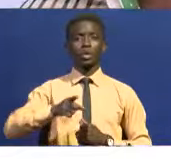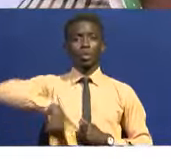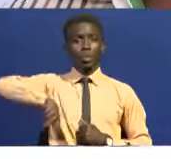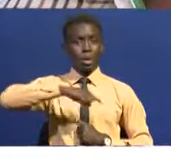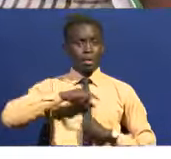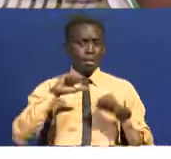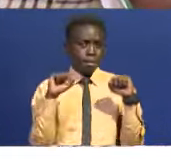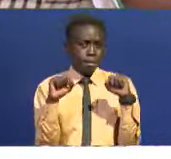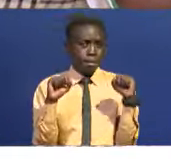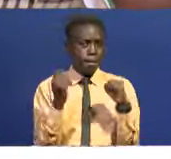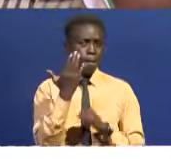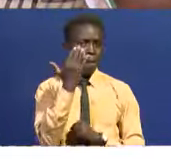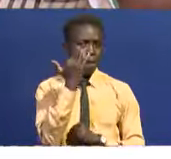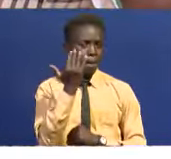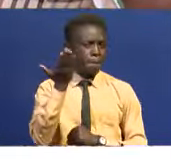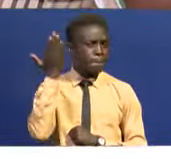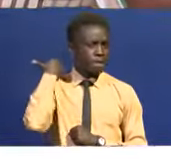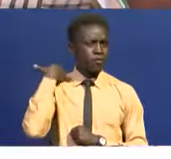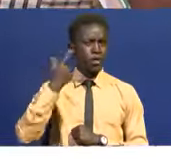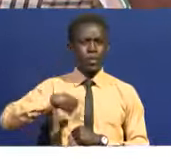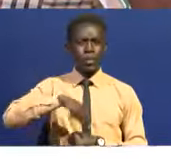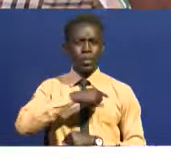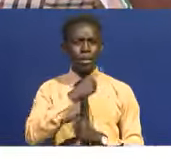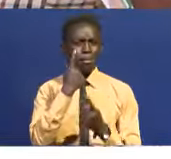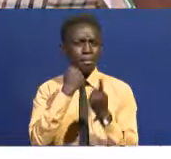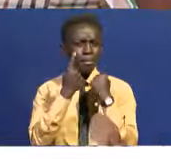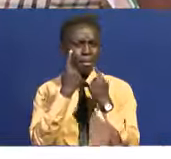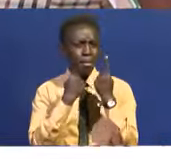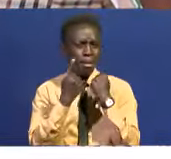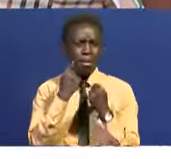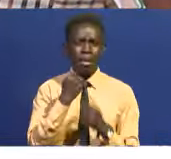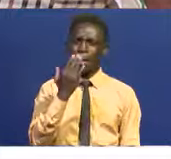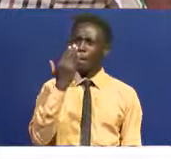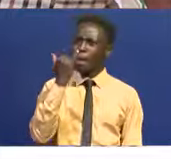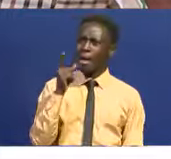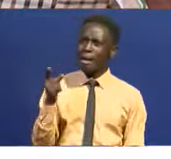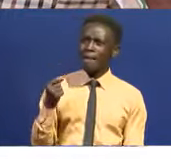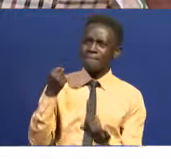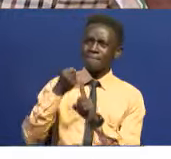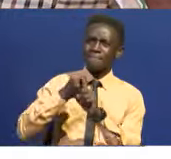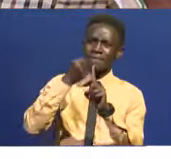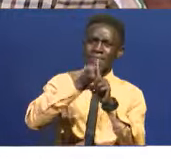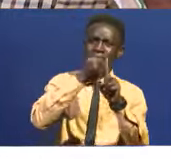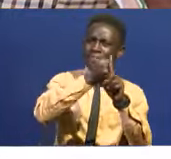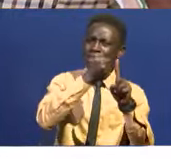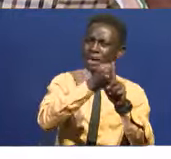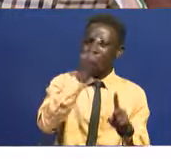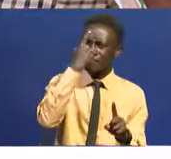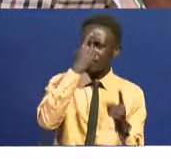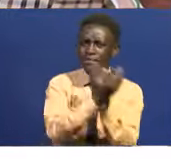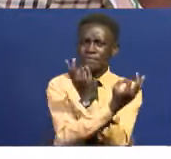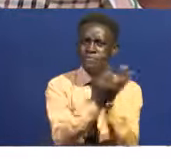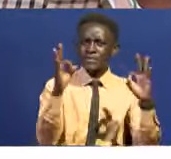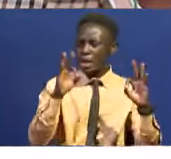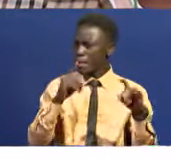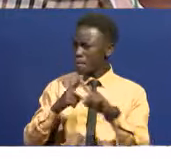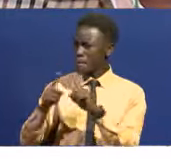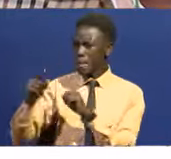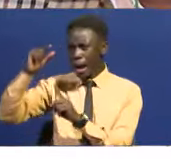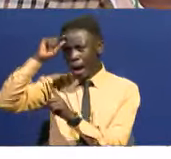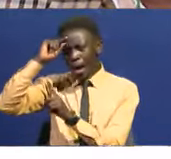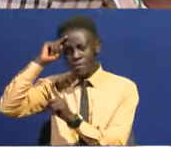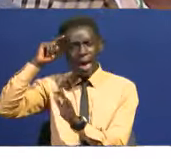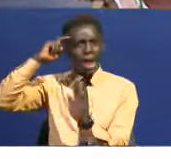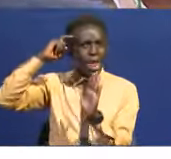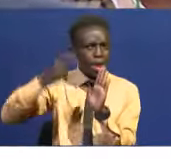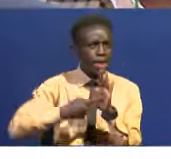Tulikuwa tunalianga. Kwa nini huyu Musa alipigania huyu? Lakini serikali hapana recognize yeye. Lakini wakati huu